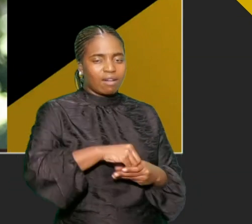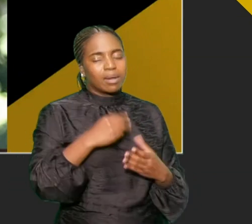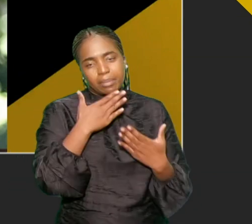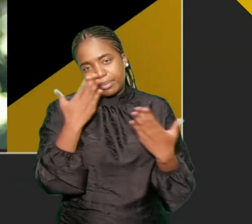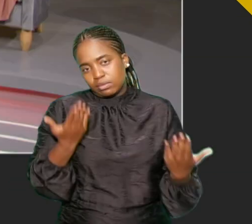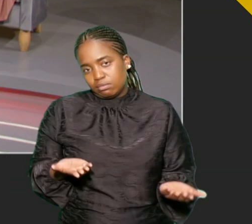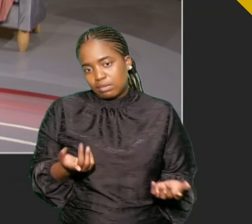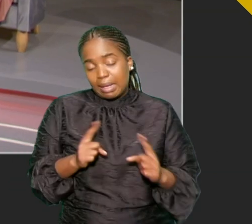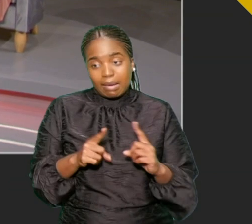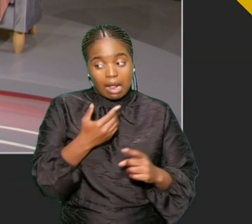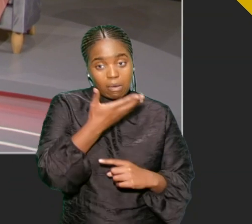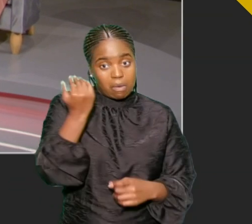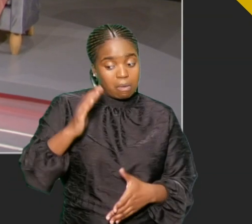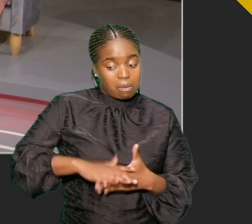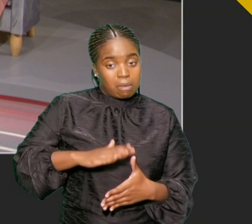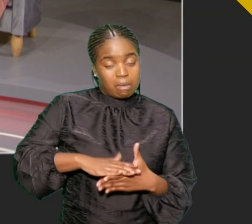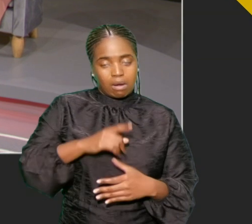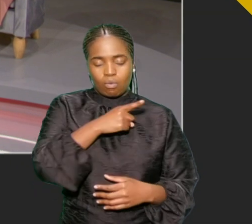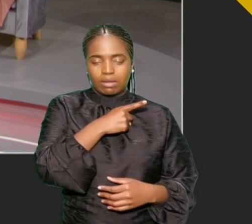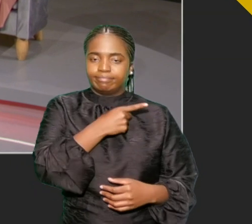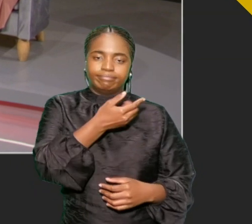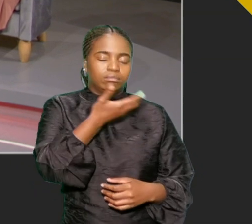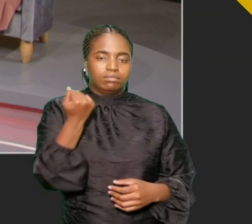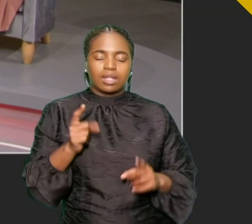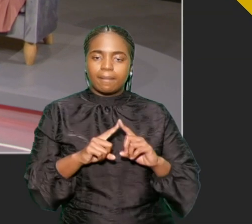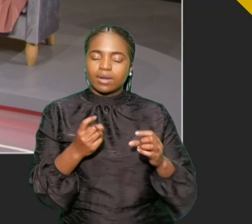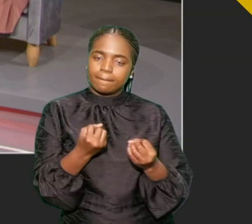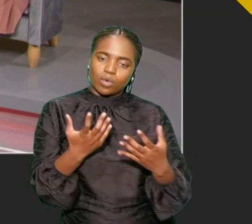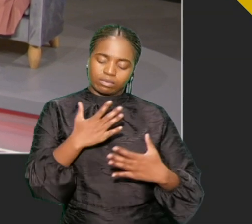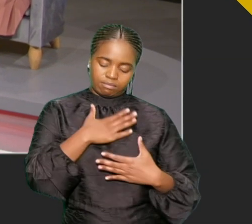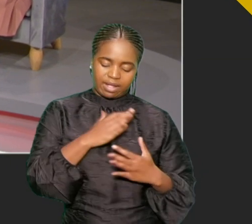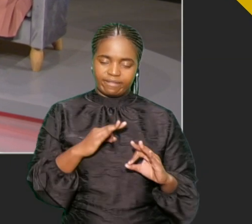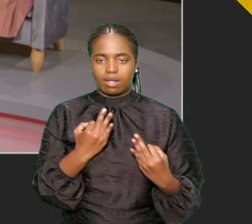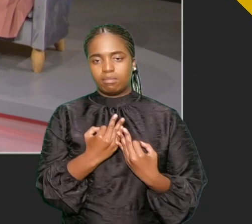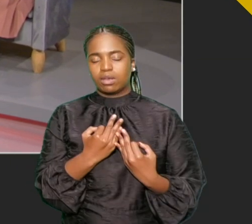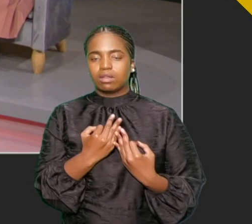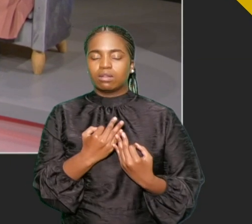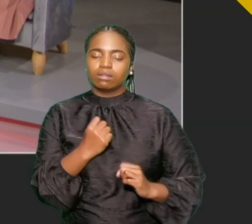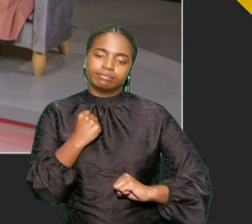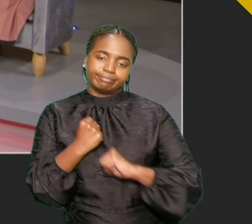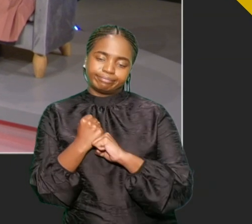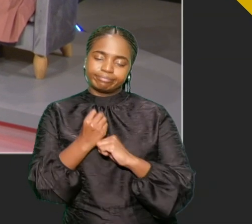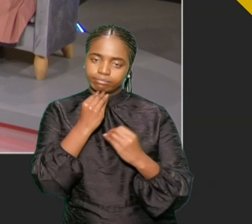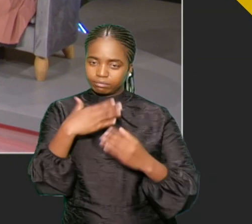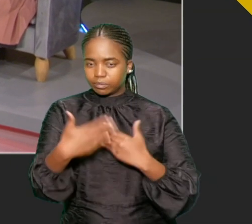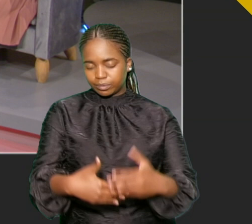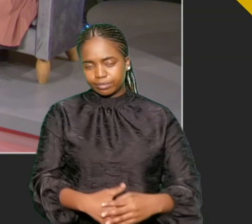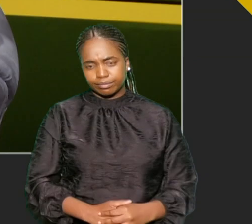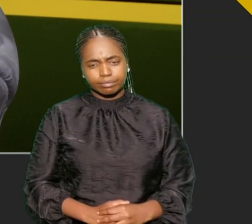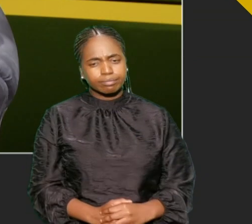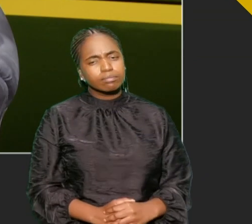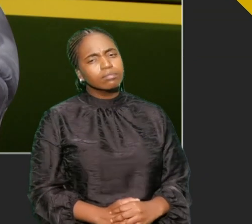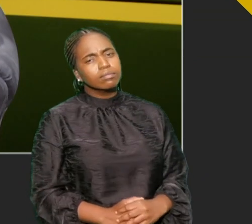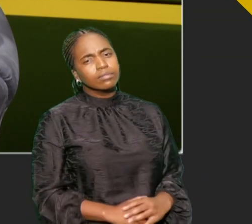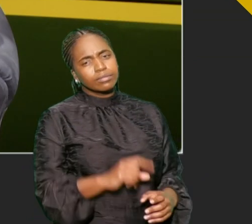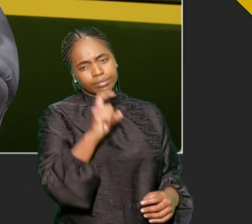mean, I don't know what the reasons are specifically. But mostly it was my family. They were amazing through the process. So